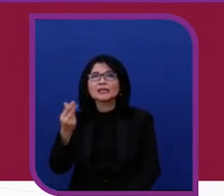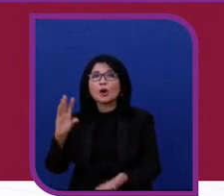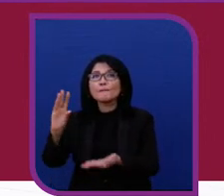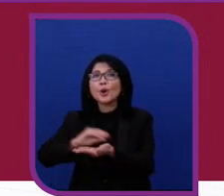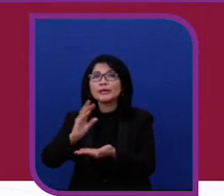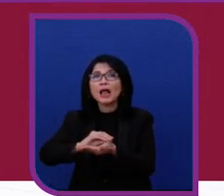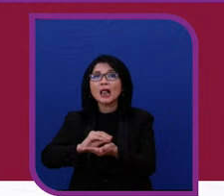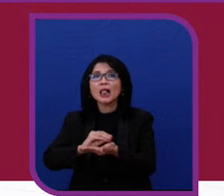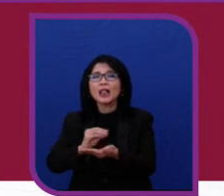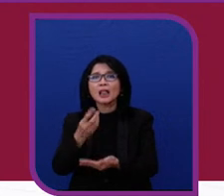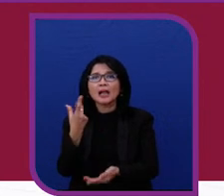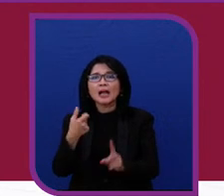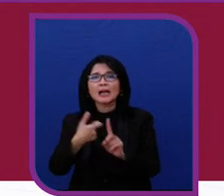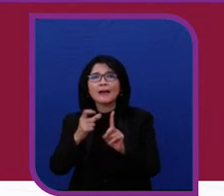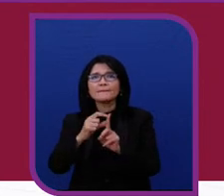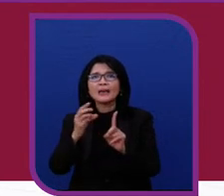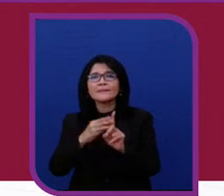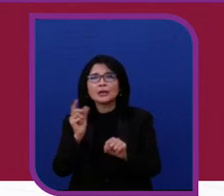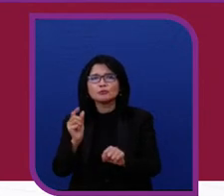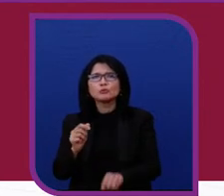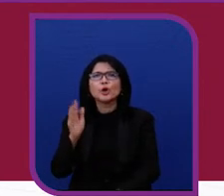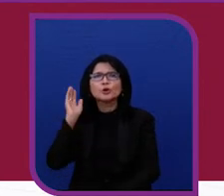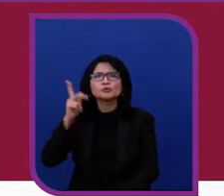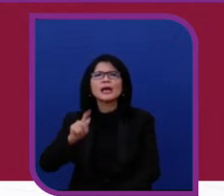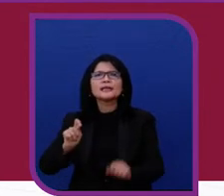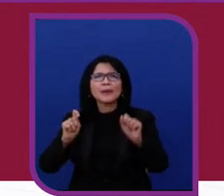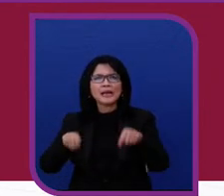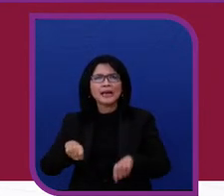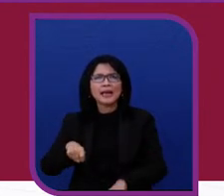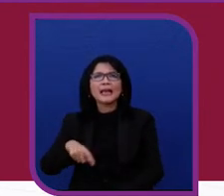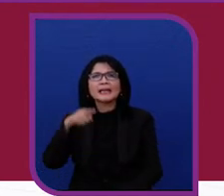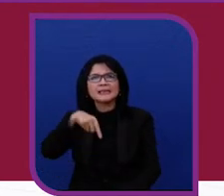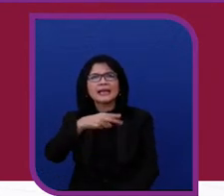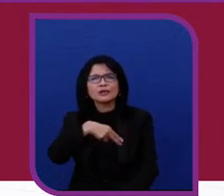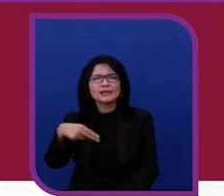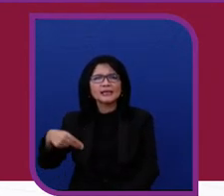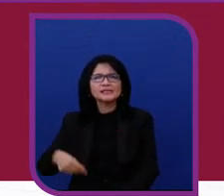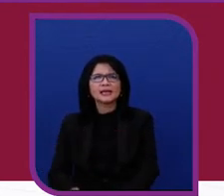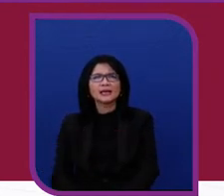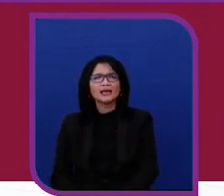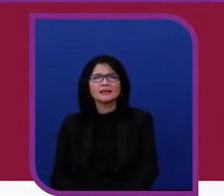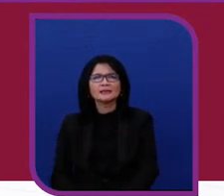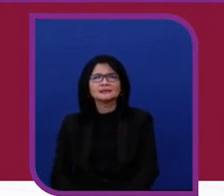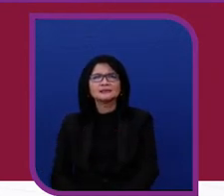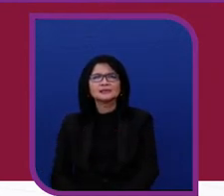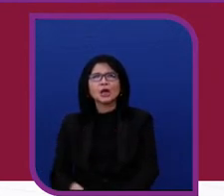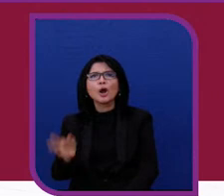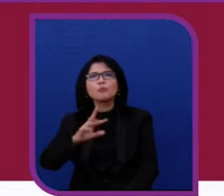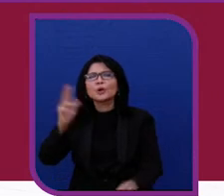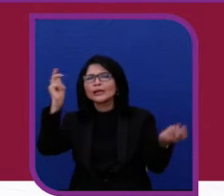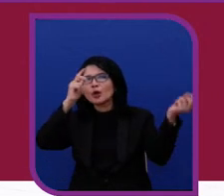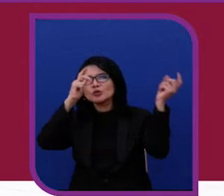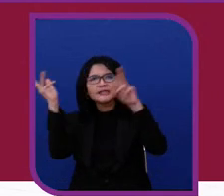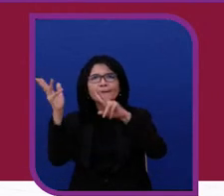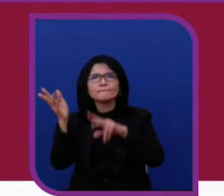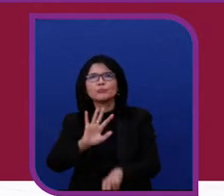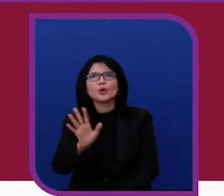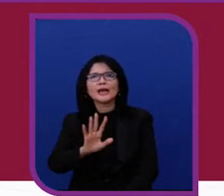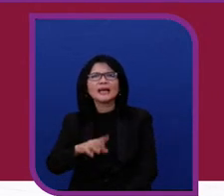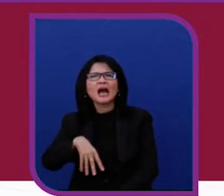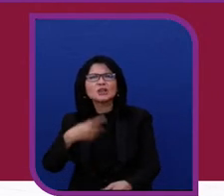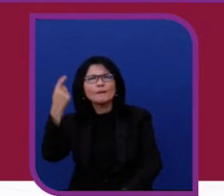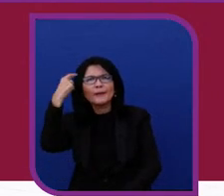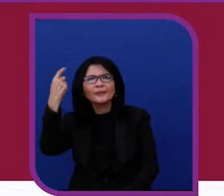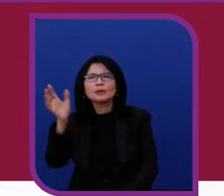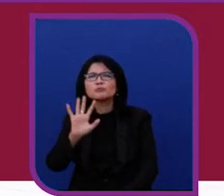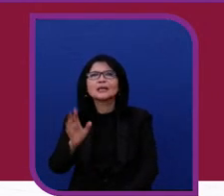works Indonesia so is no longer just konser Clover clothing next So This is